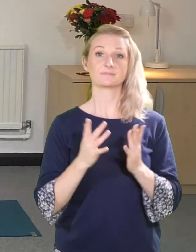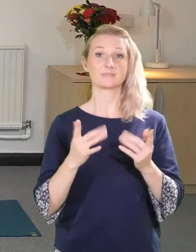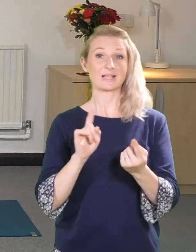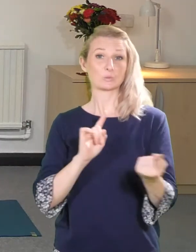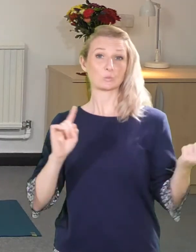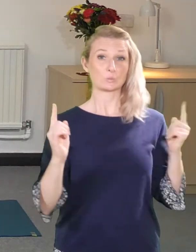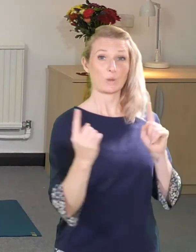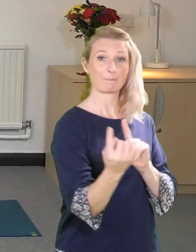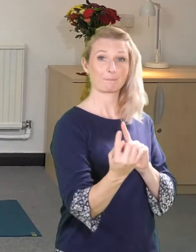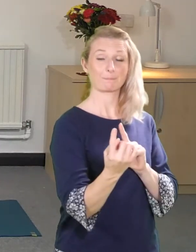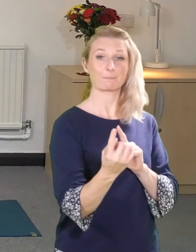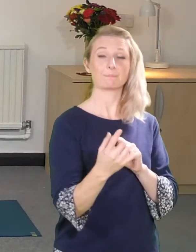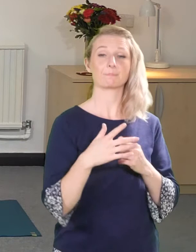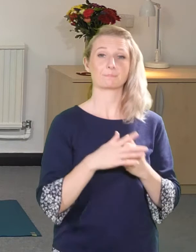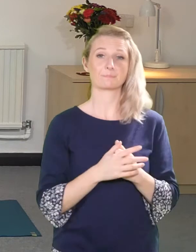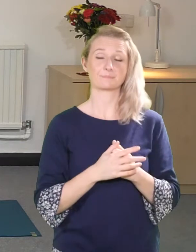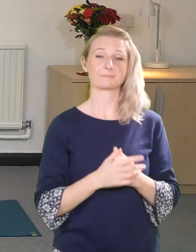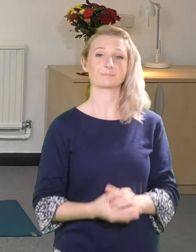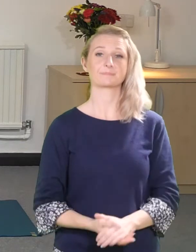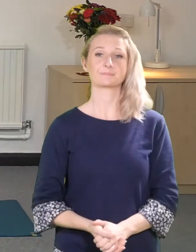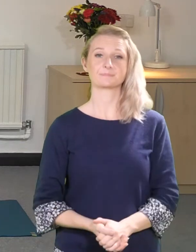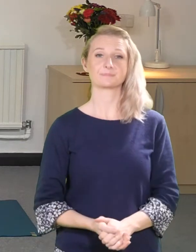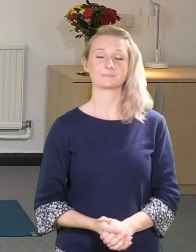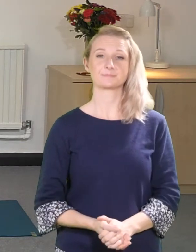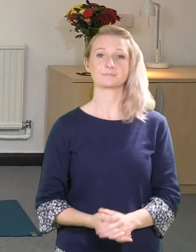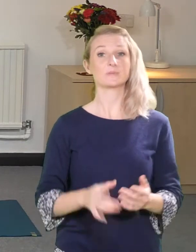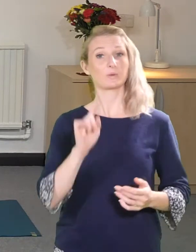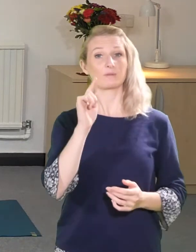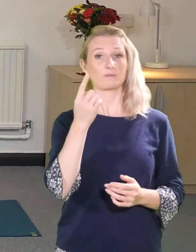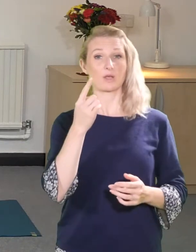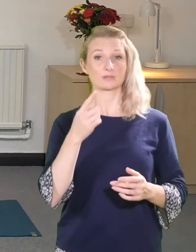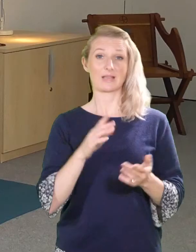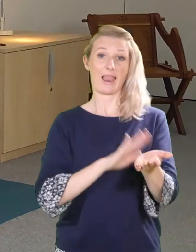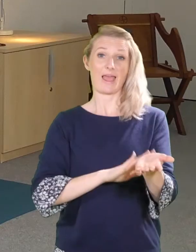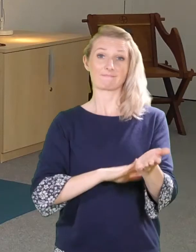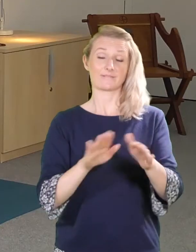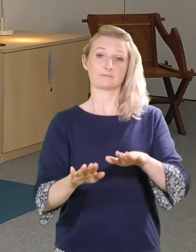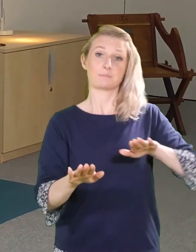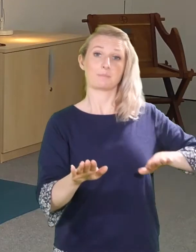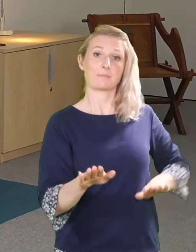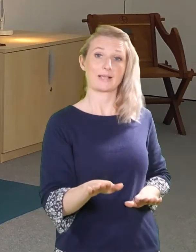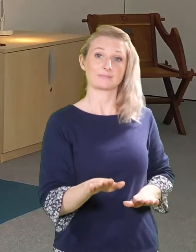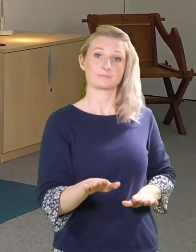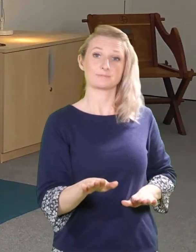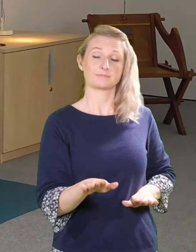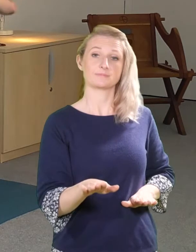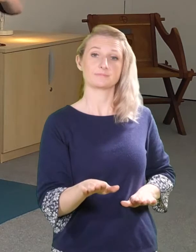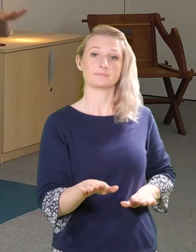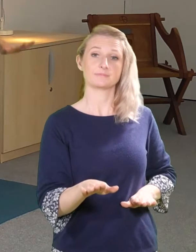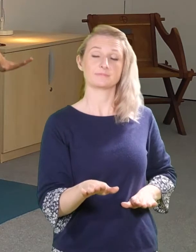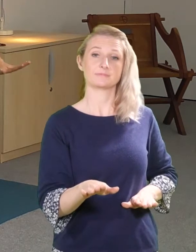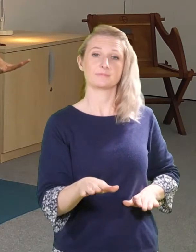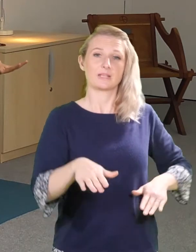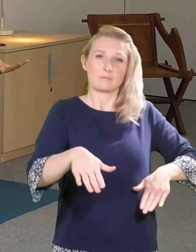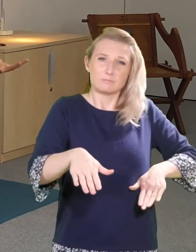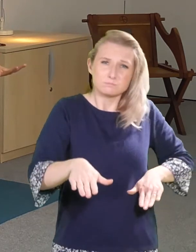do the same practices on the other side. So first of all, step back on your left foot. Press